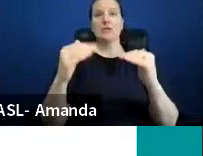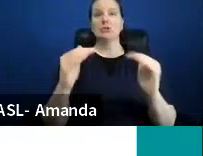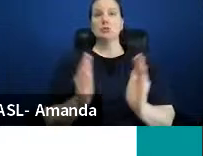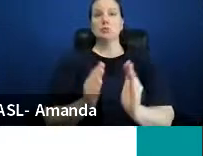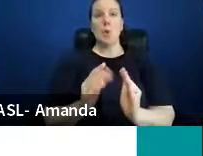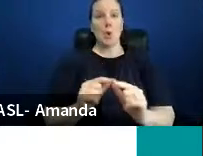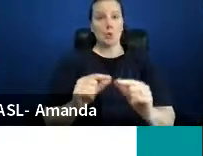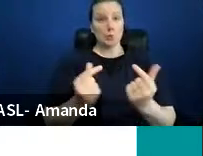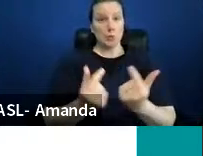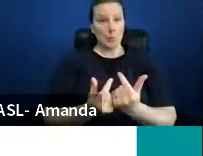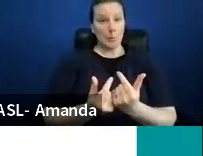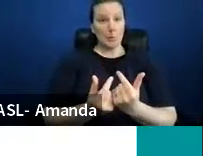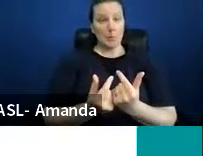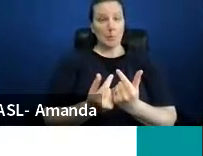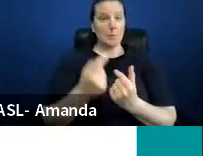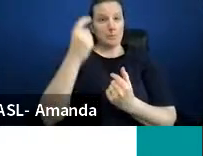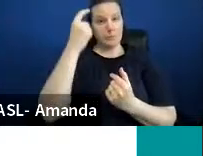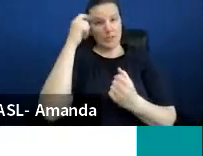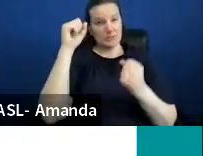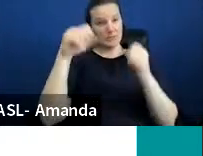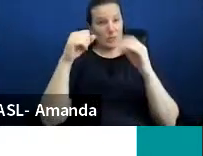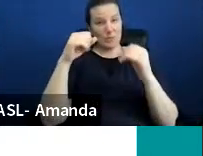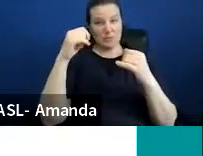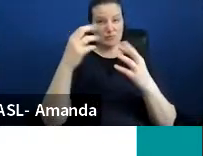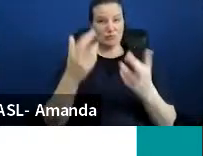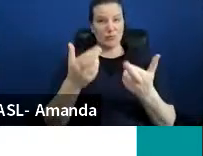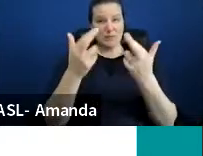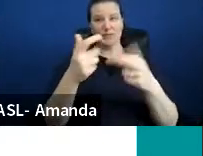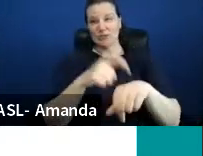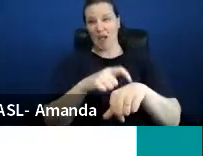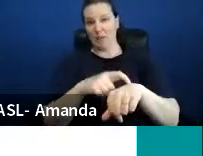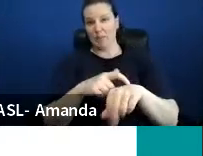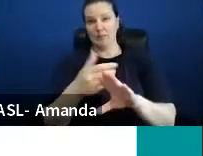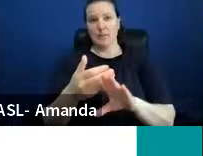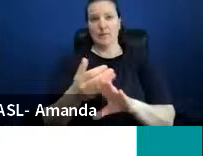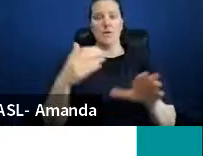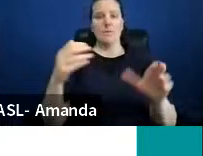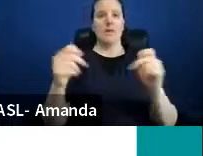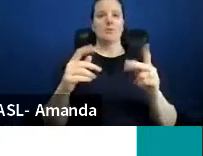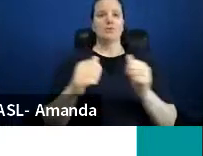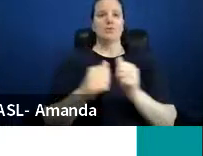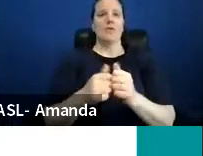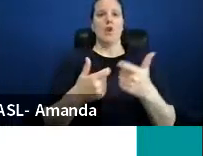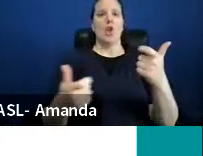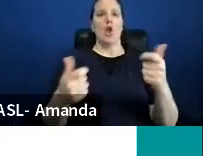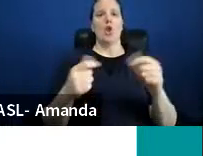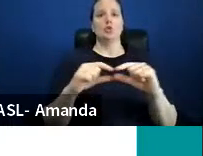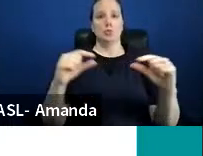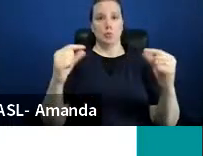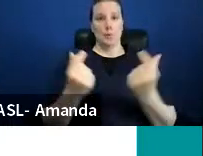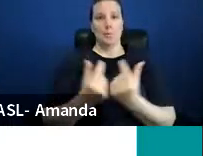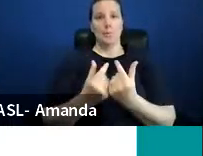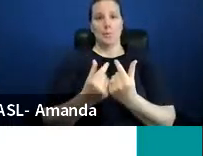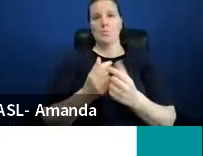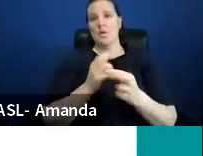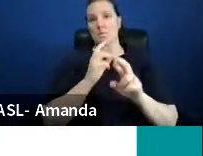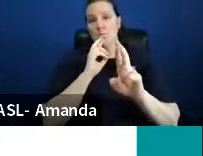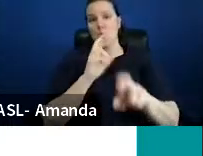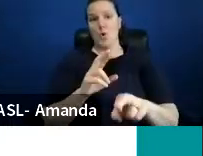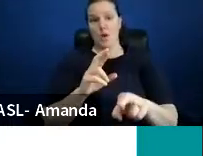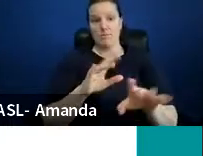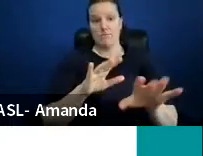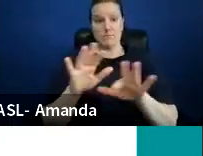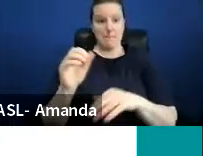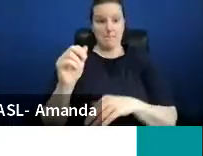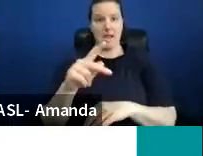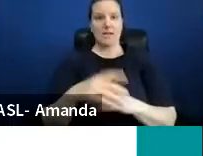groups and have a little brainstorm and recommendation time before coming back together as a large group and then reporting out. And then we'll